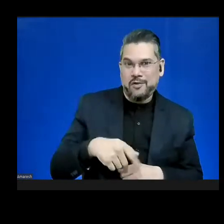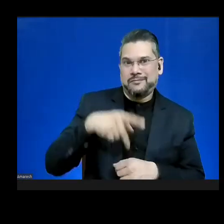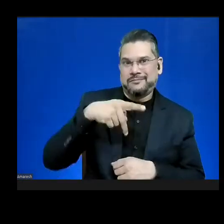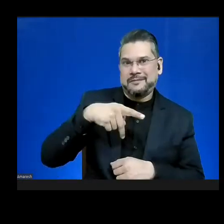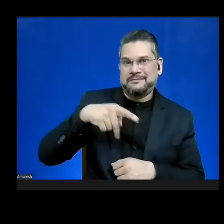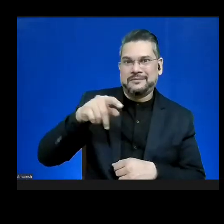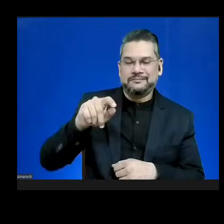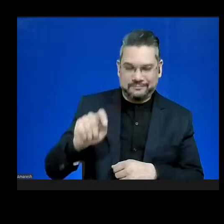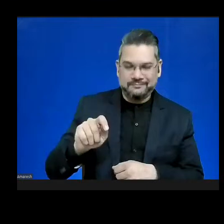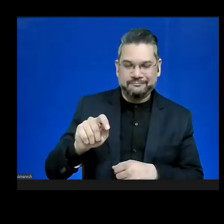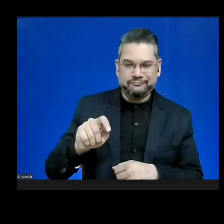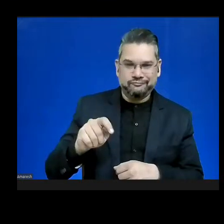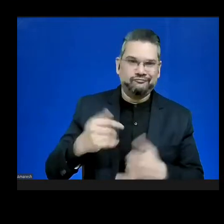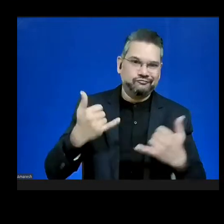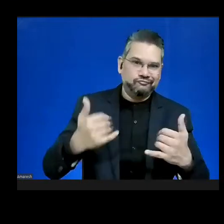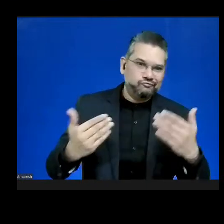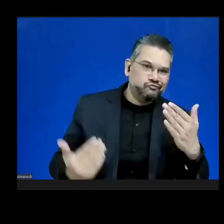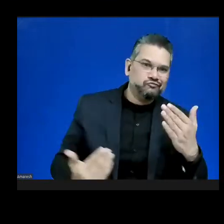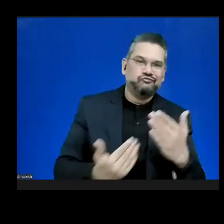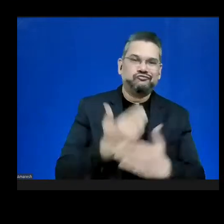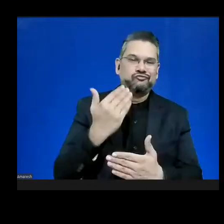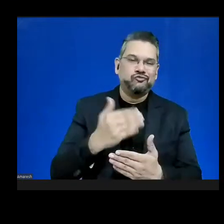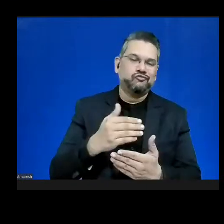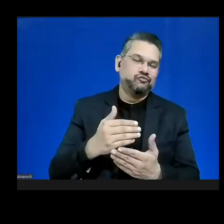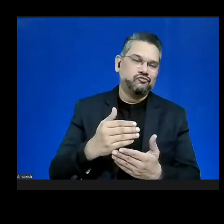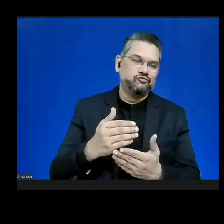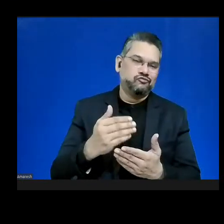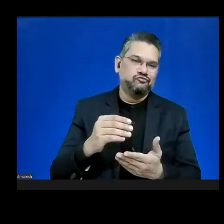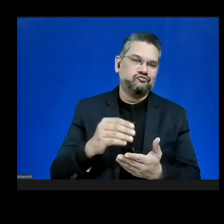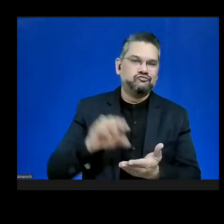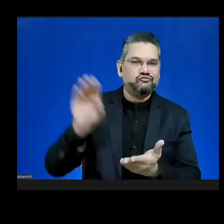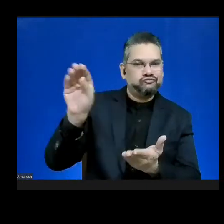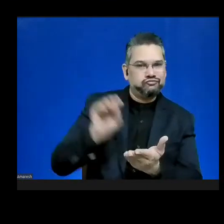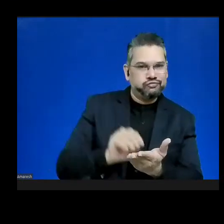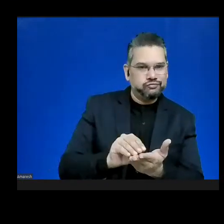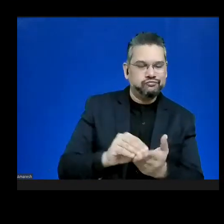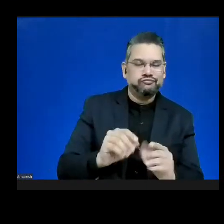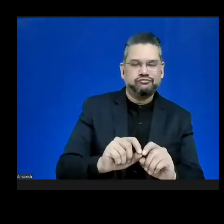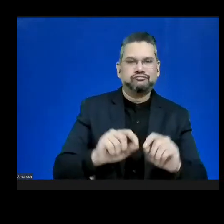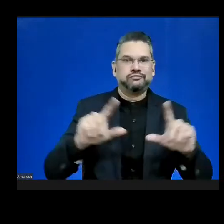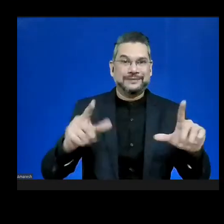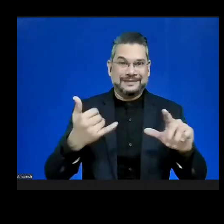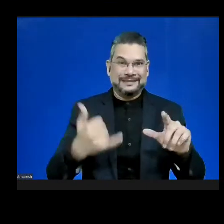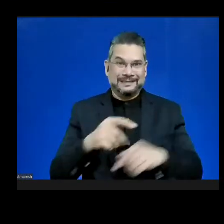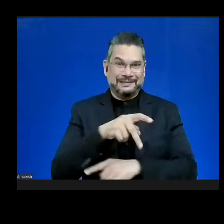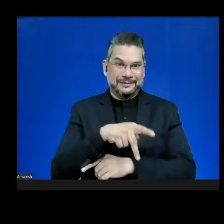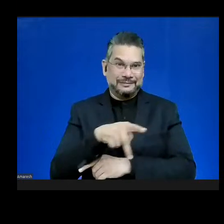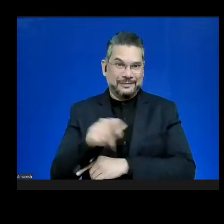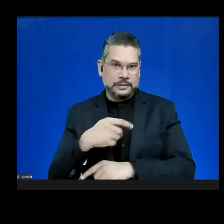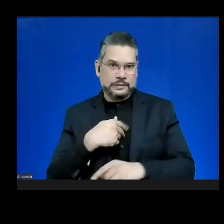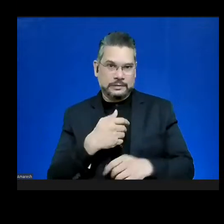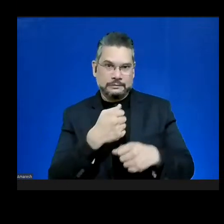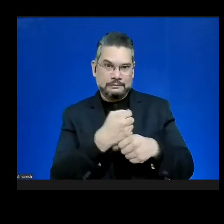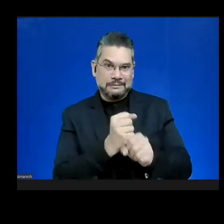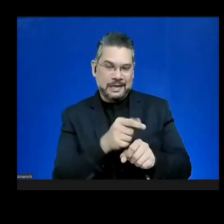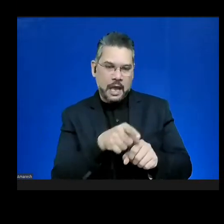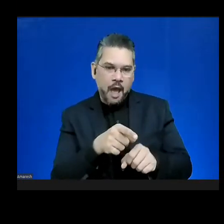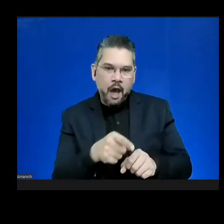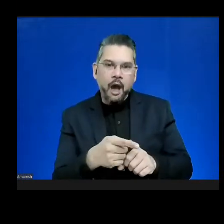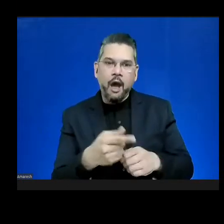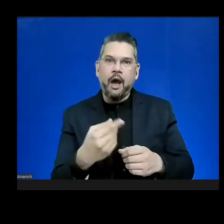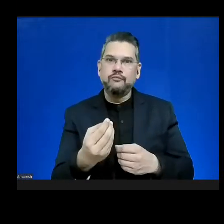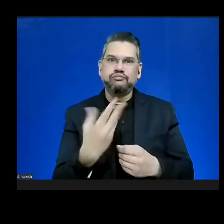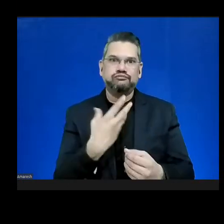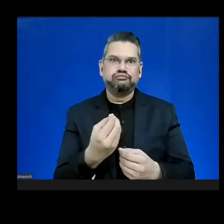PowerPoint on my device, and I was making this presentation. So nowadays, a lot and lot of these softwares, keep